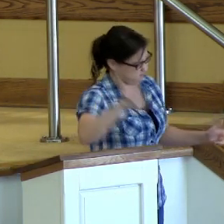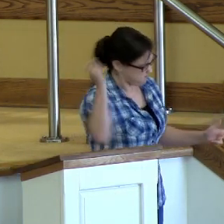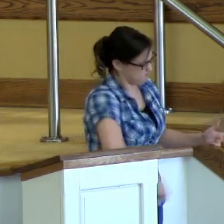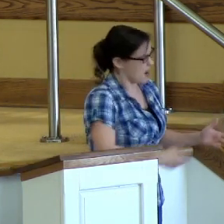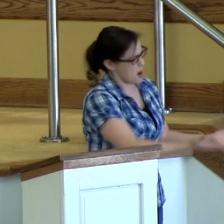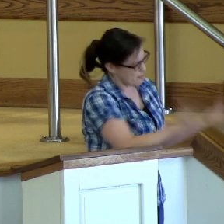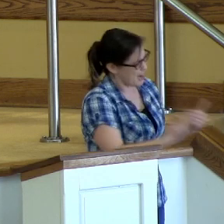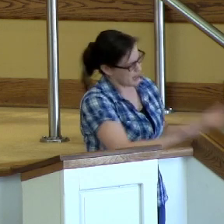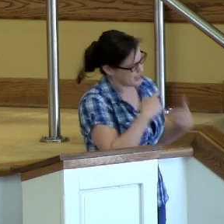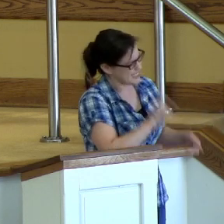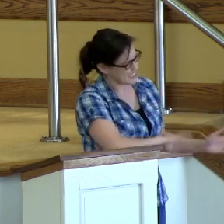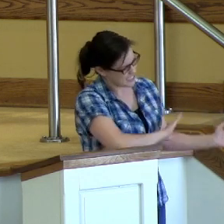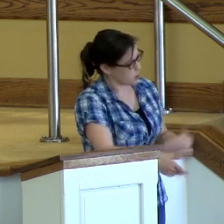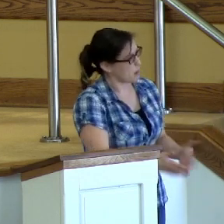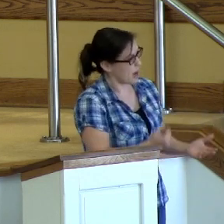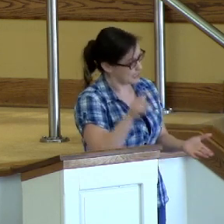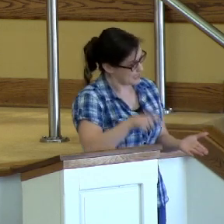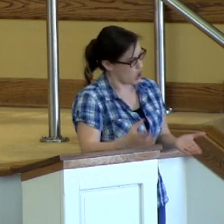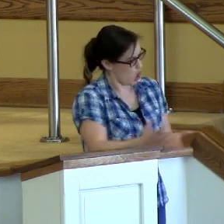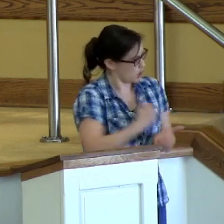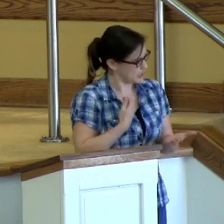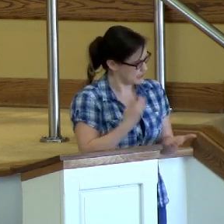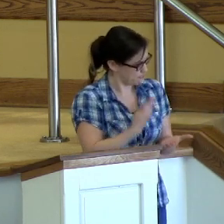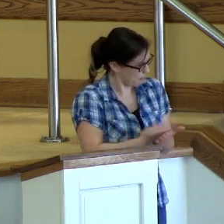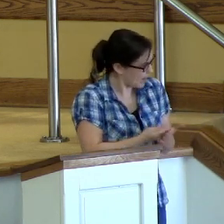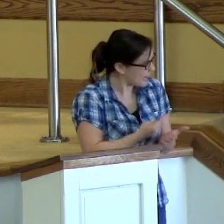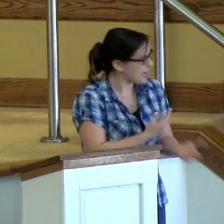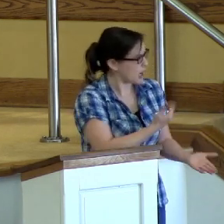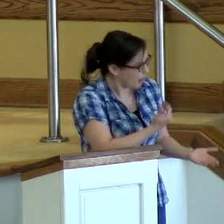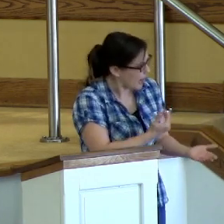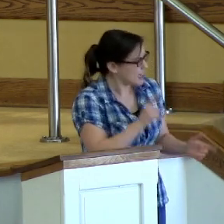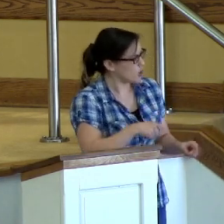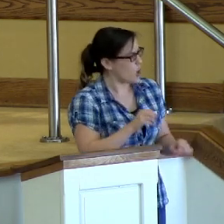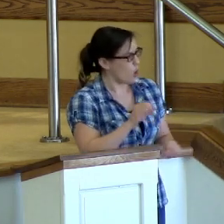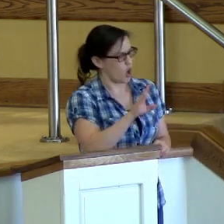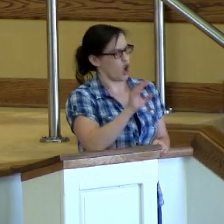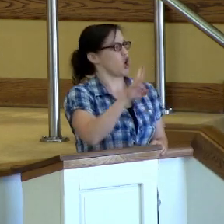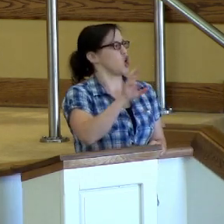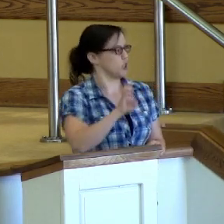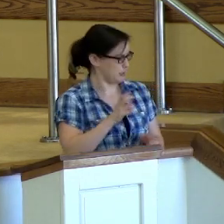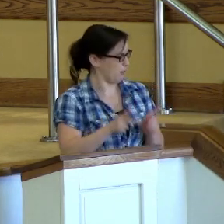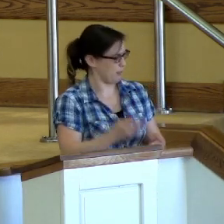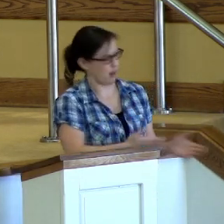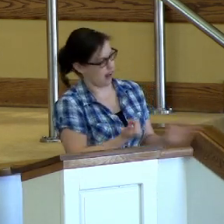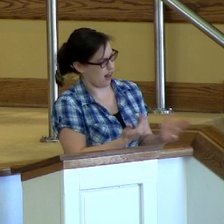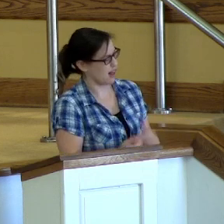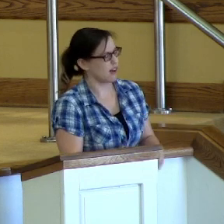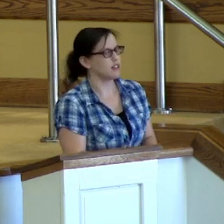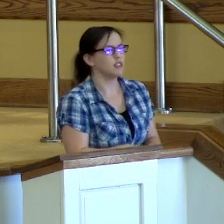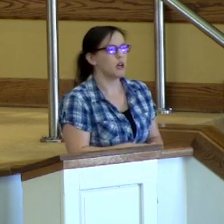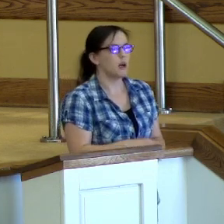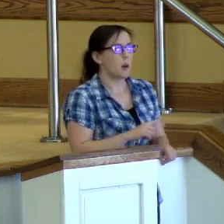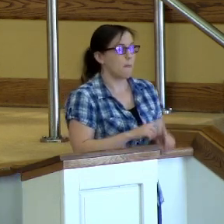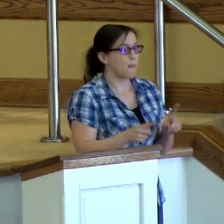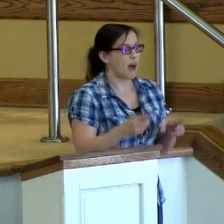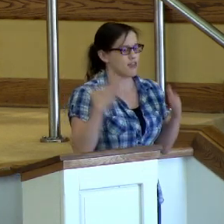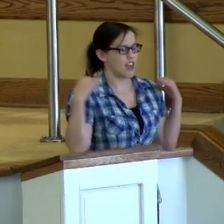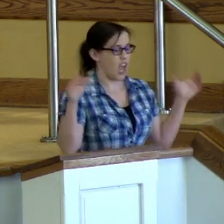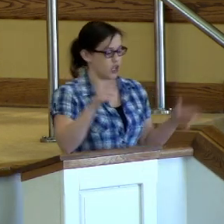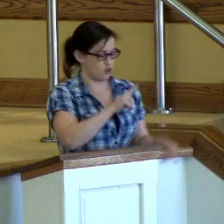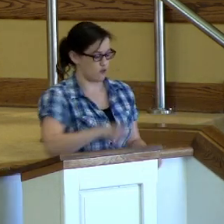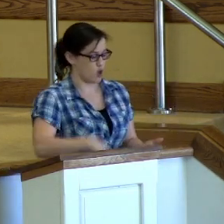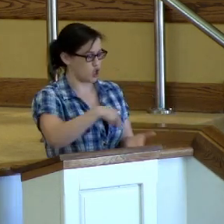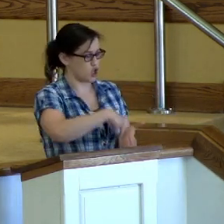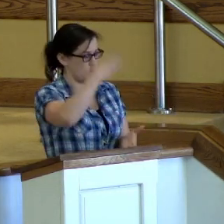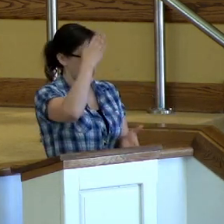go. I gotta go make some money. I gotta go curse these people. I gotta see what I can do. Verse number 24. But the angel of the Lord stood in the path